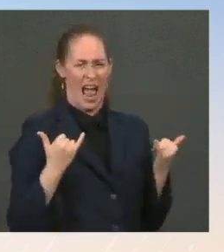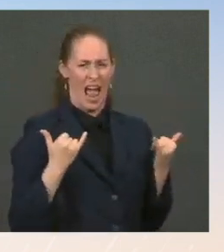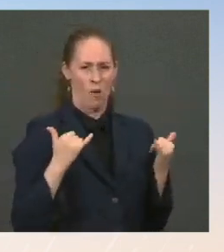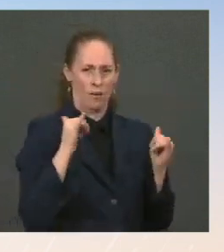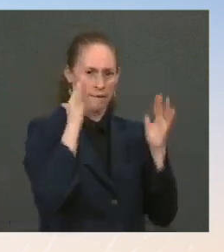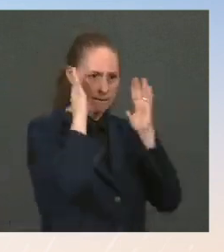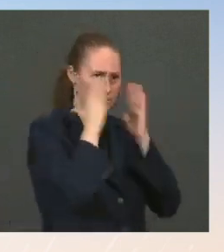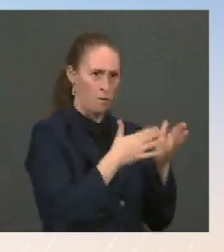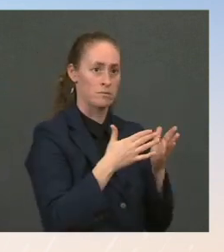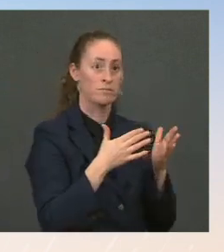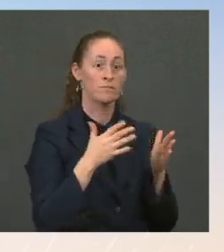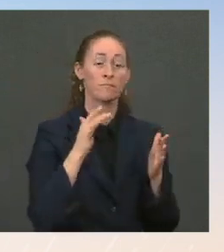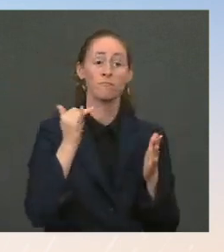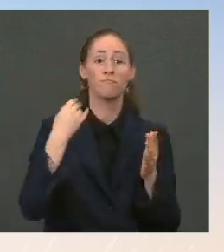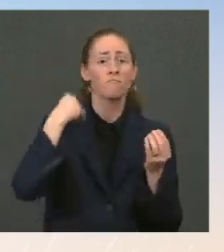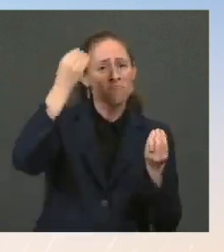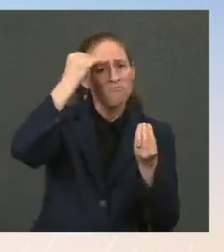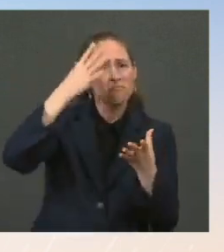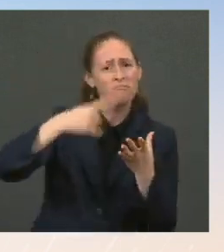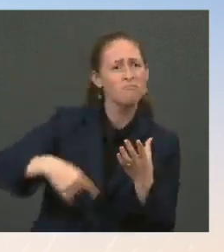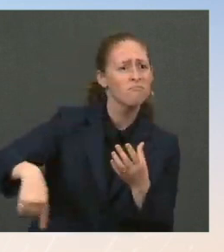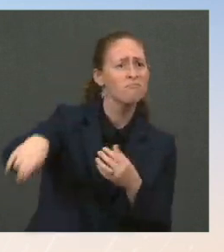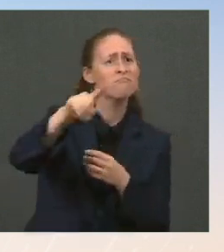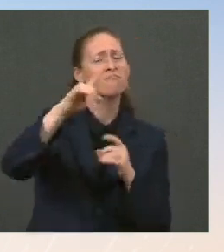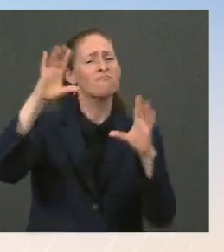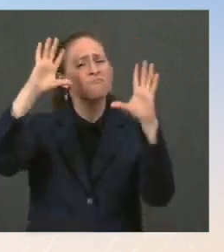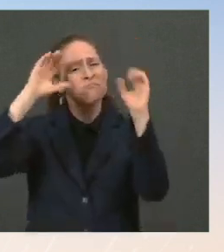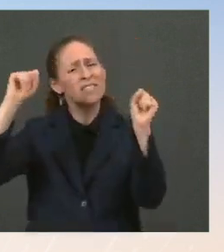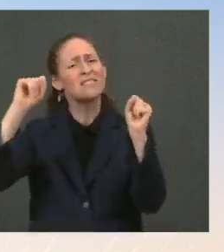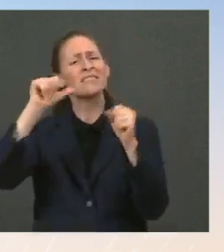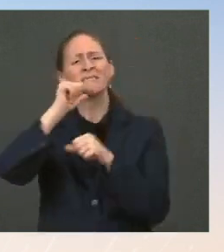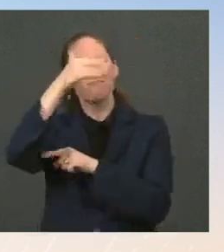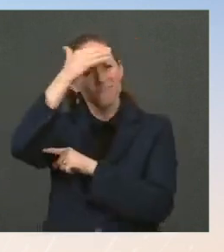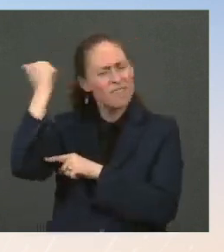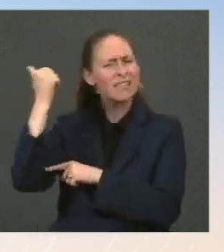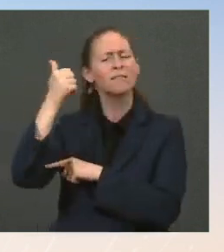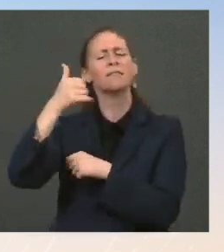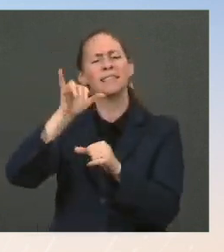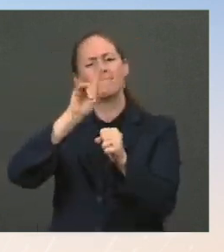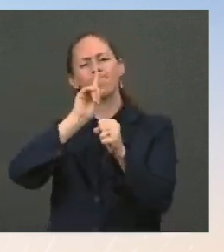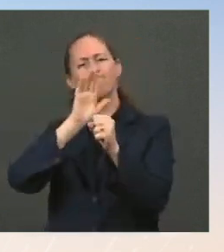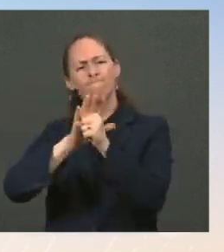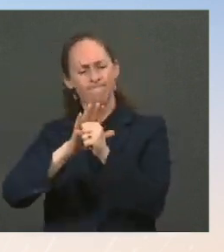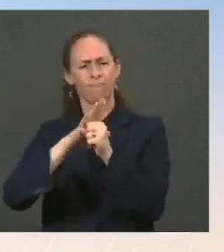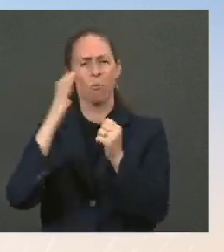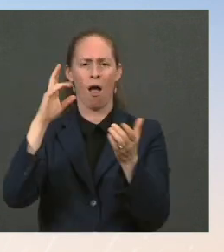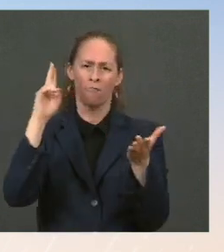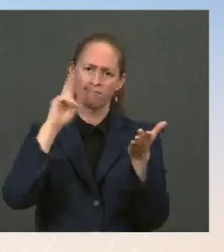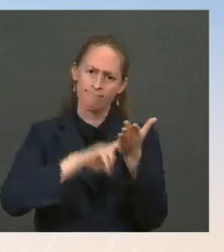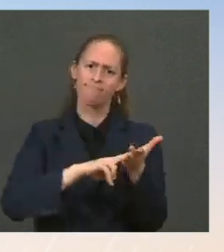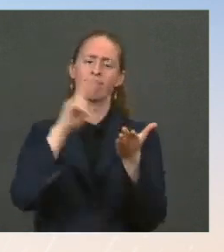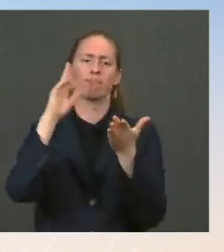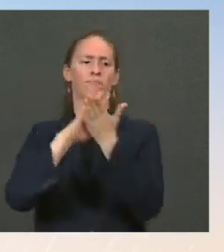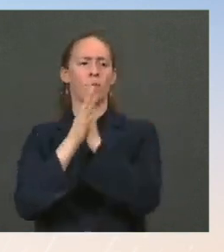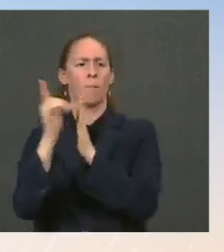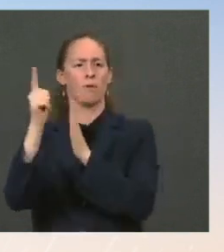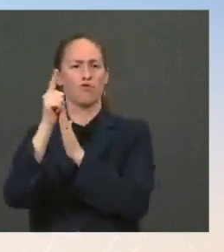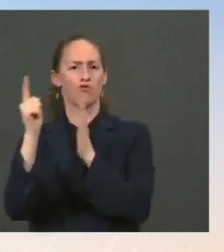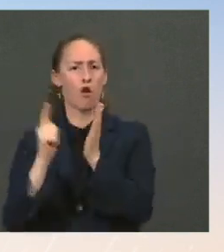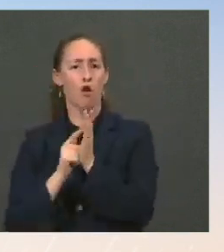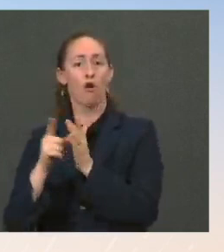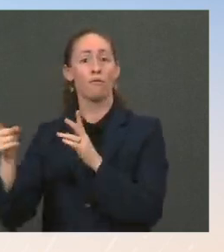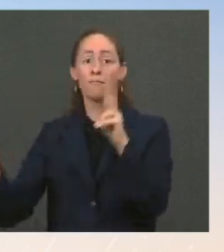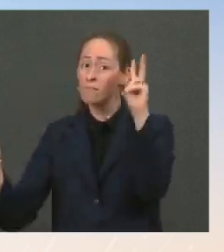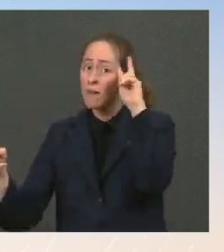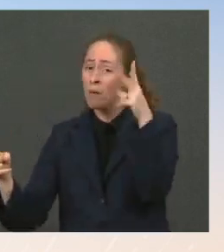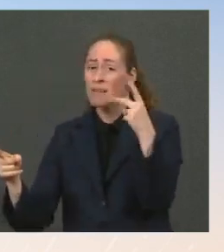to activists that he is absolutely committed. He wants to get this done. He wants to sign it into law. The vice president just had meetings today on it. She